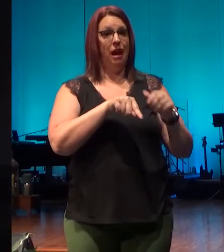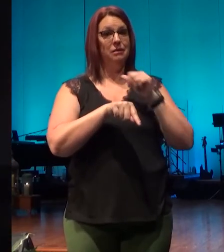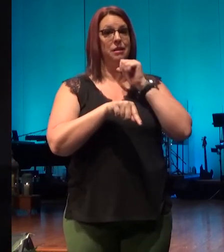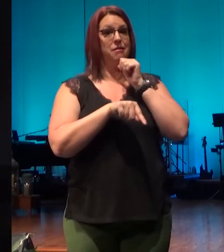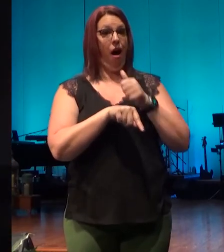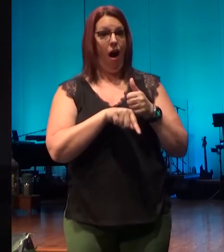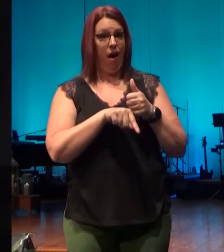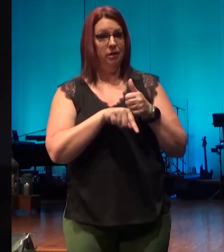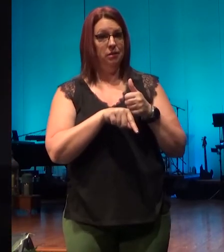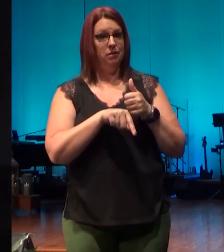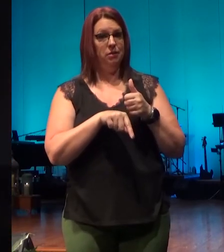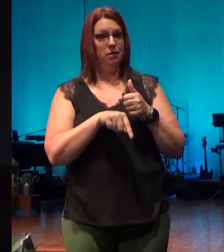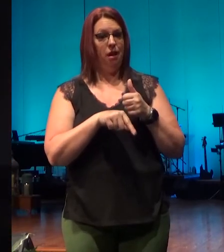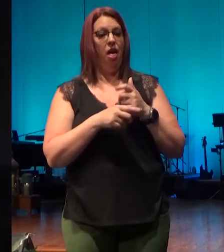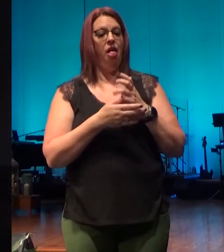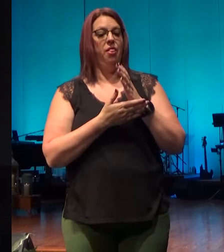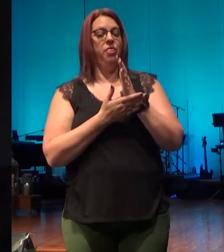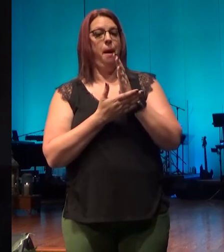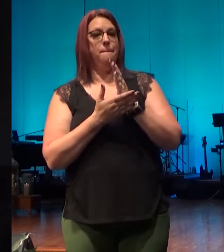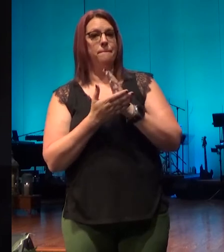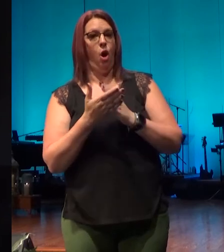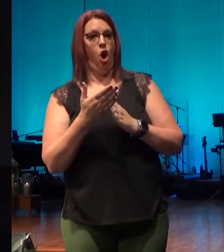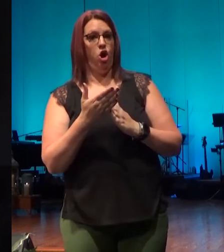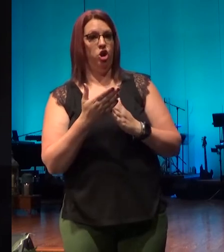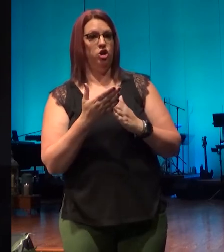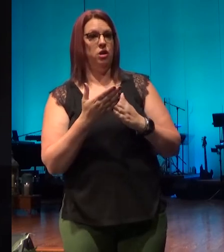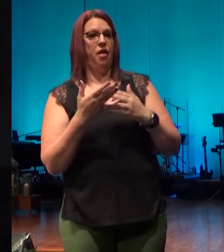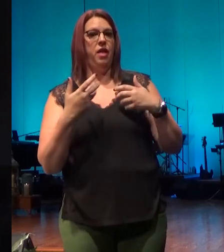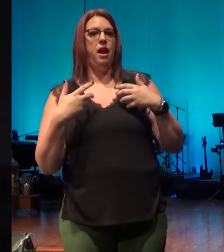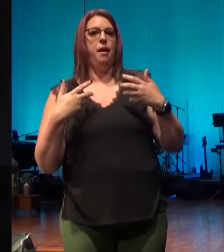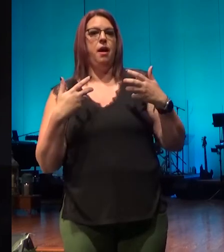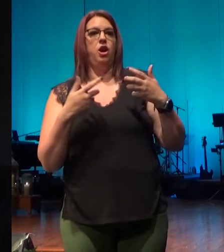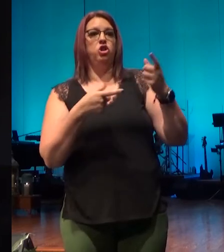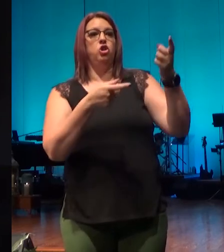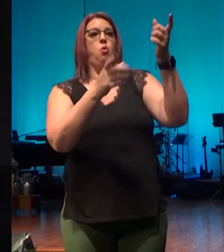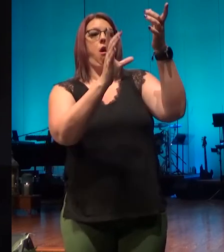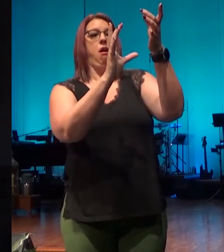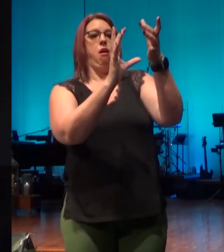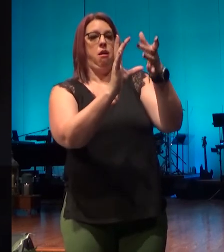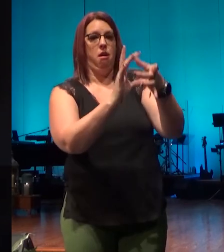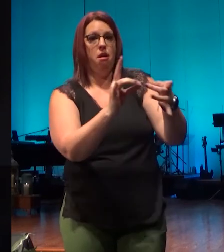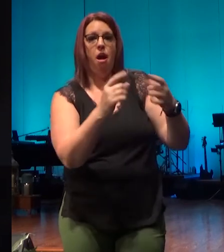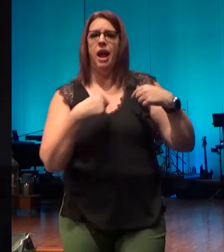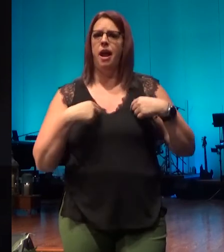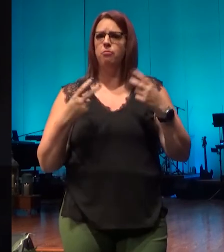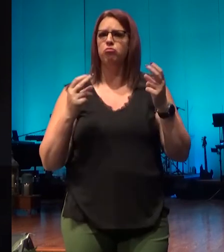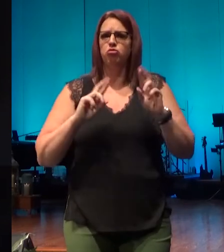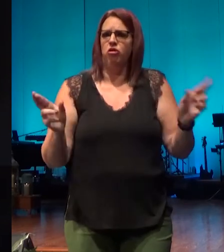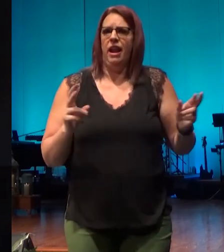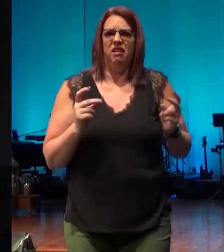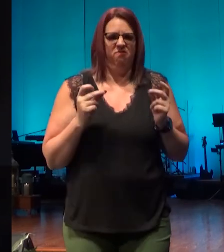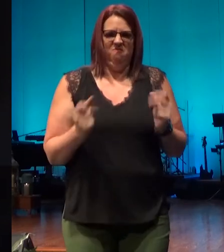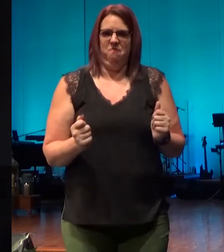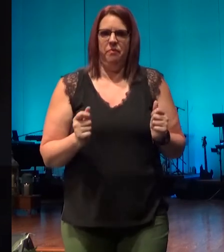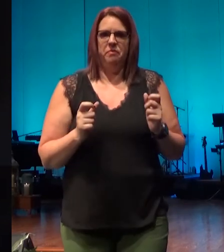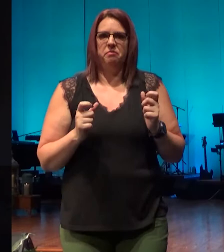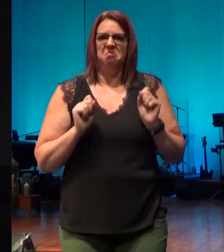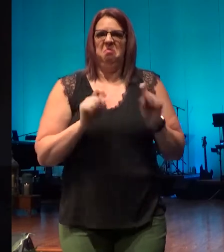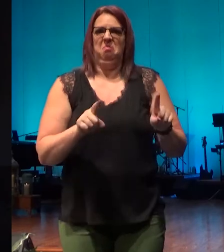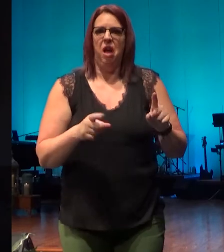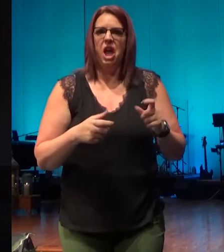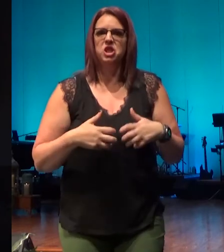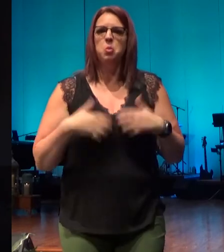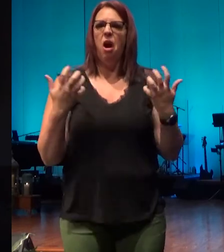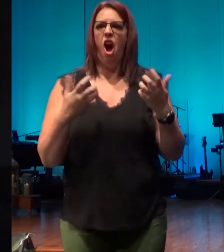me that's already arguing with you before you've even finished talking, right? That's not silence.